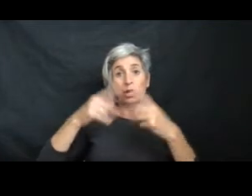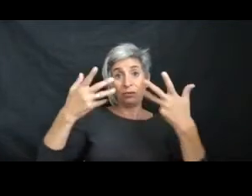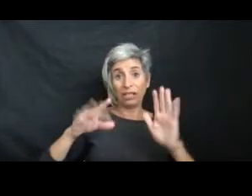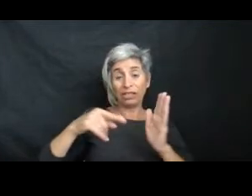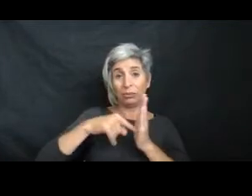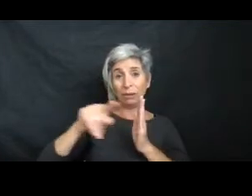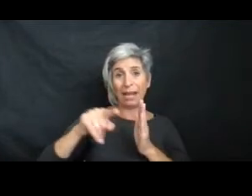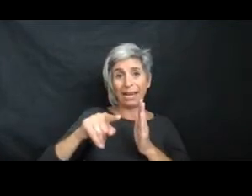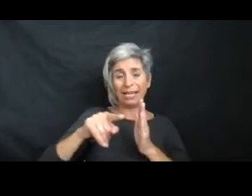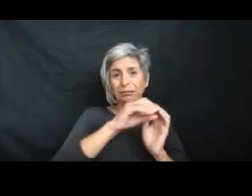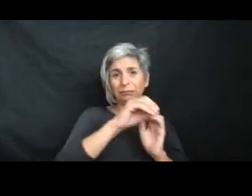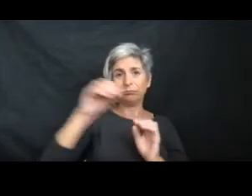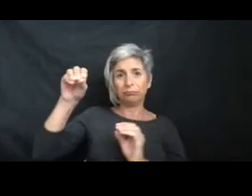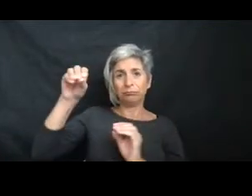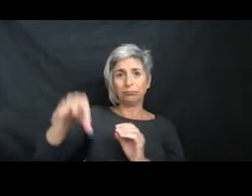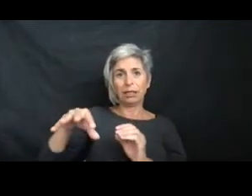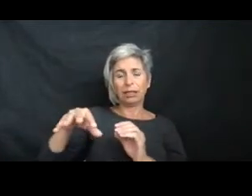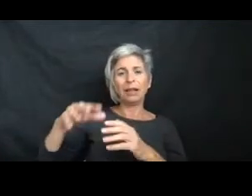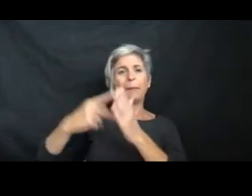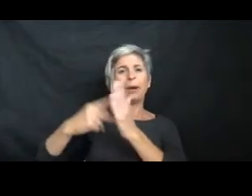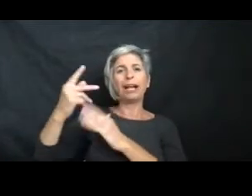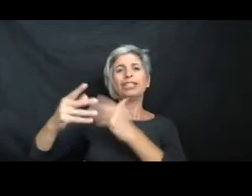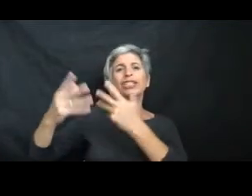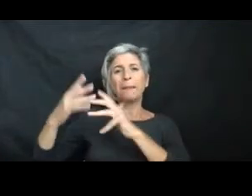drop into project completion.